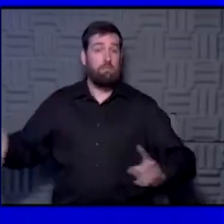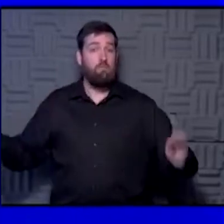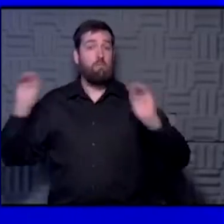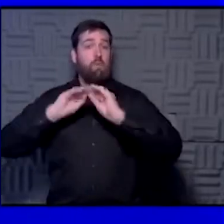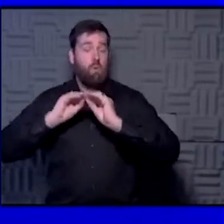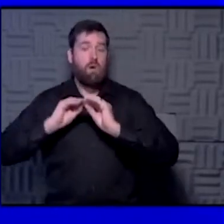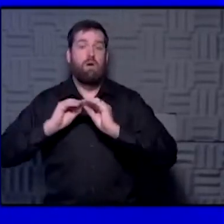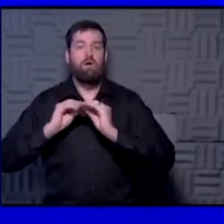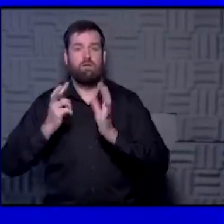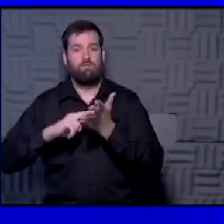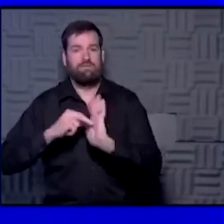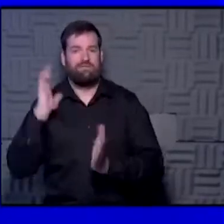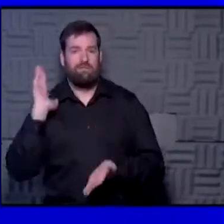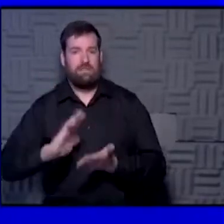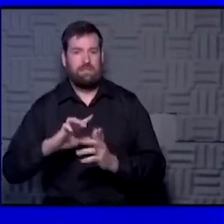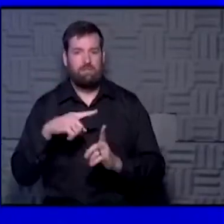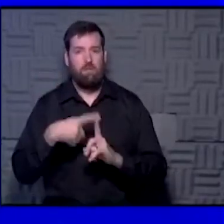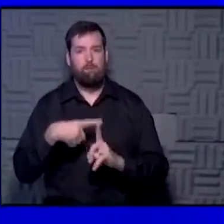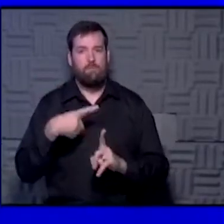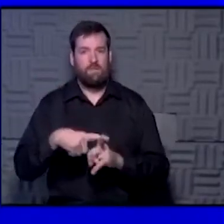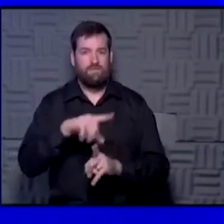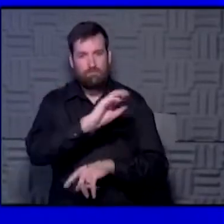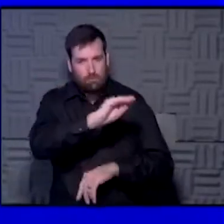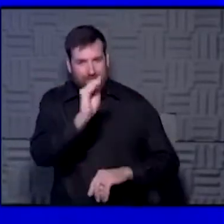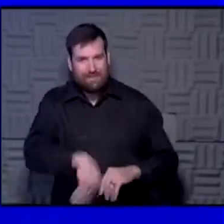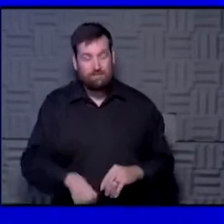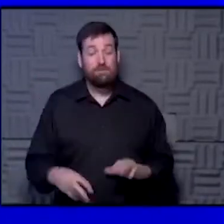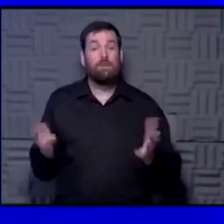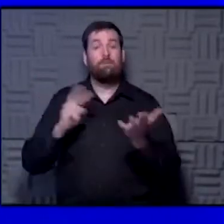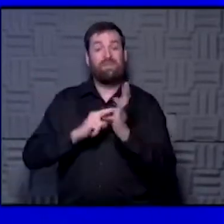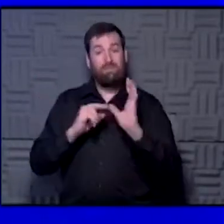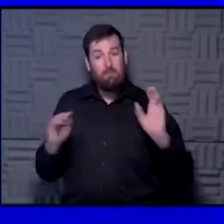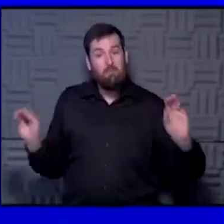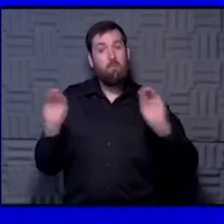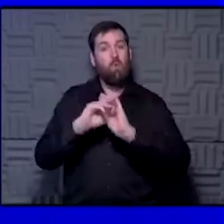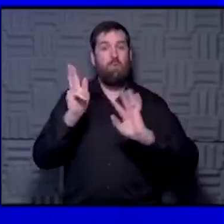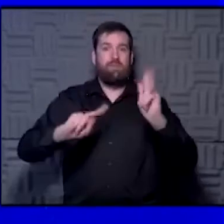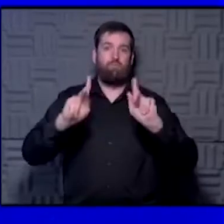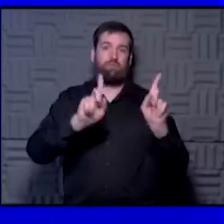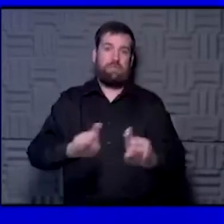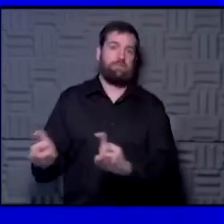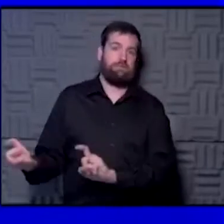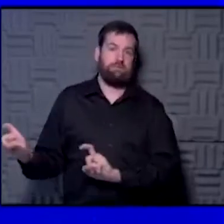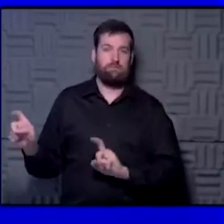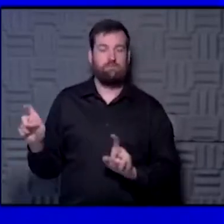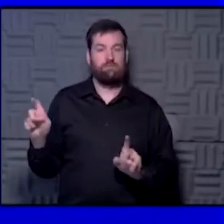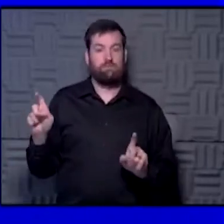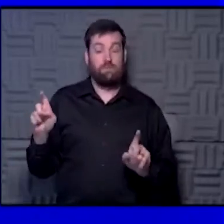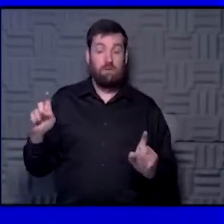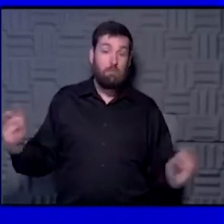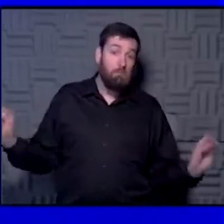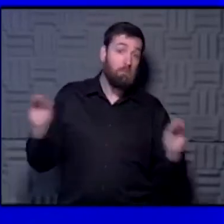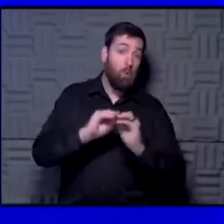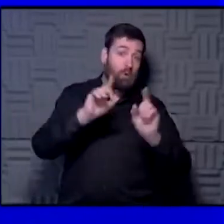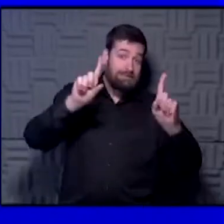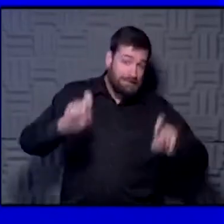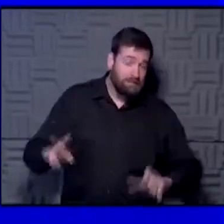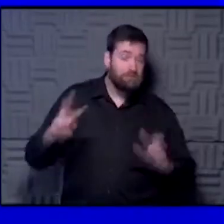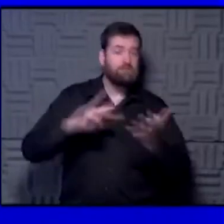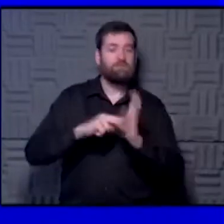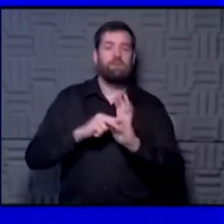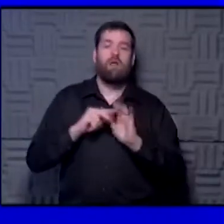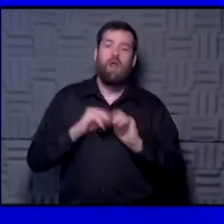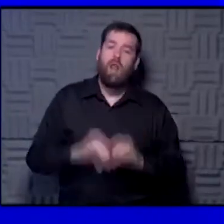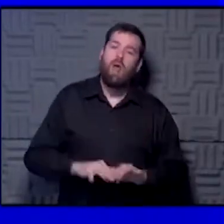percent positives. That is to get more people tested. When you have more people tested, you start to understand really how much